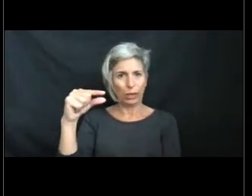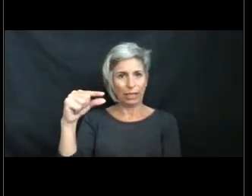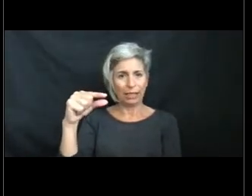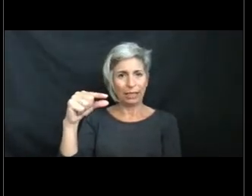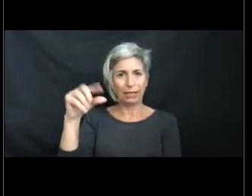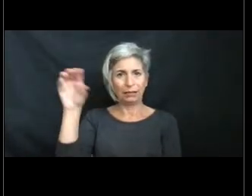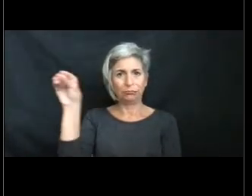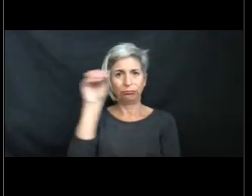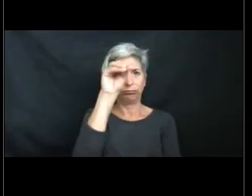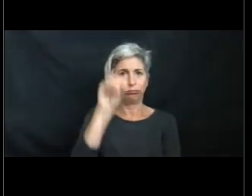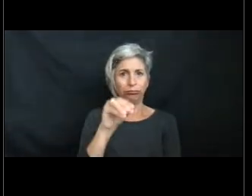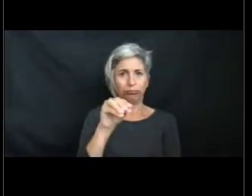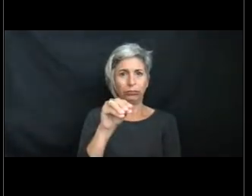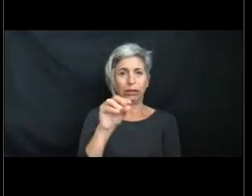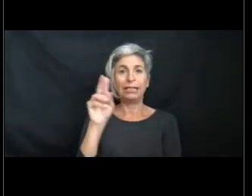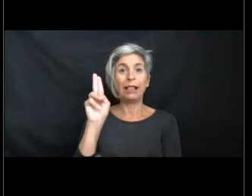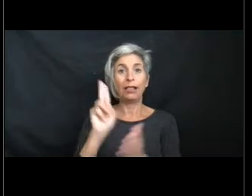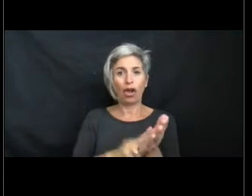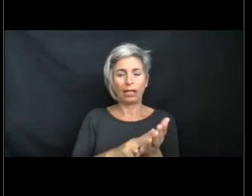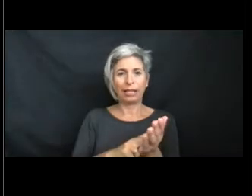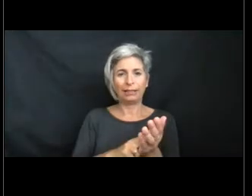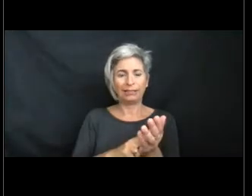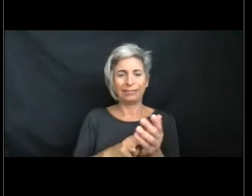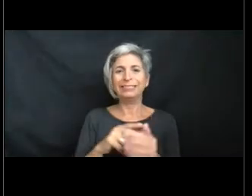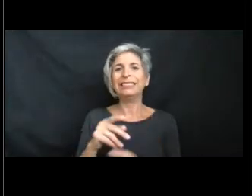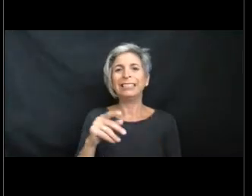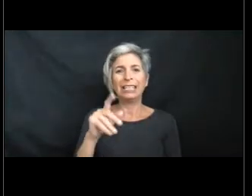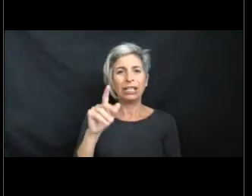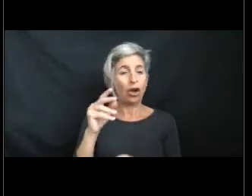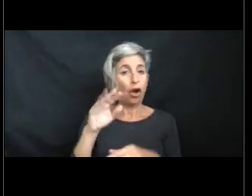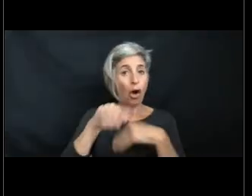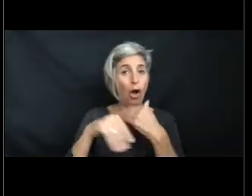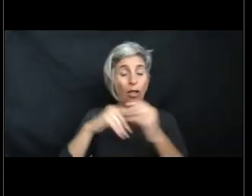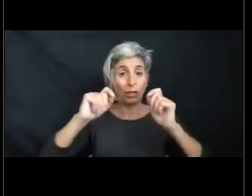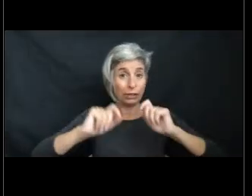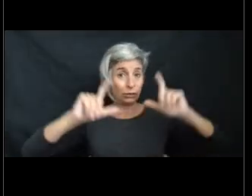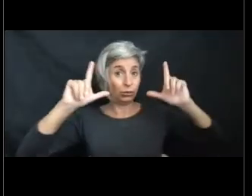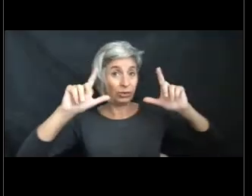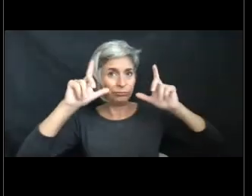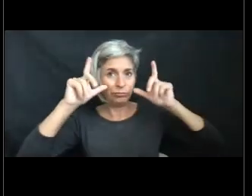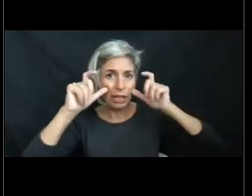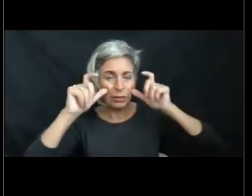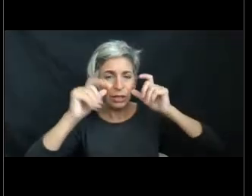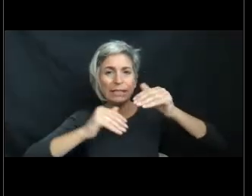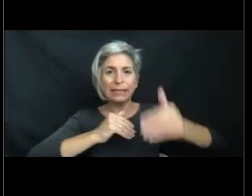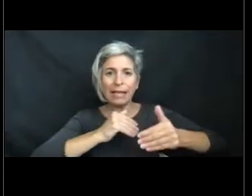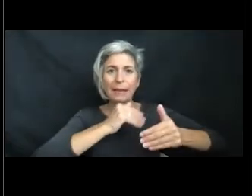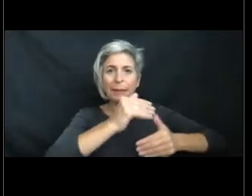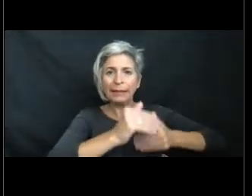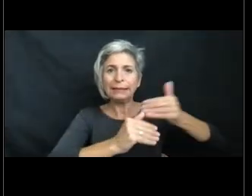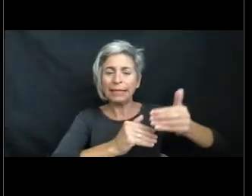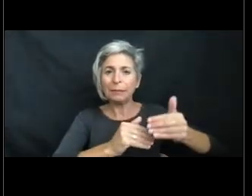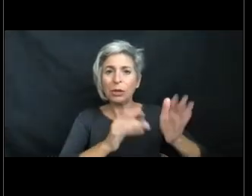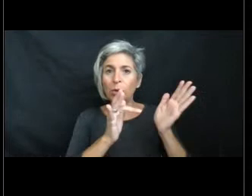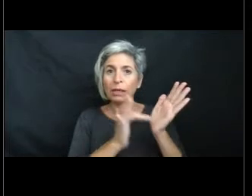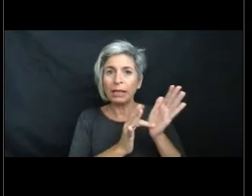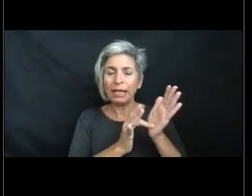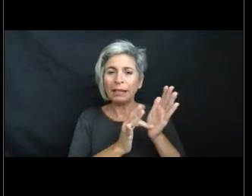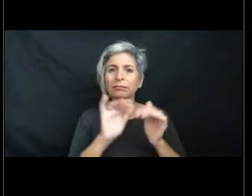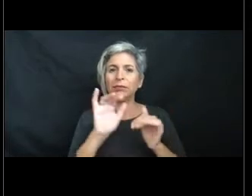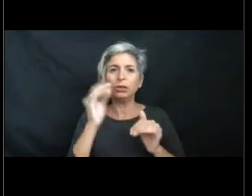this login page as soon as you hit it. So all these screenshots so far have been like step-by-step. If you click the button, this is the next screen you